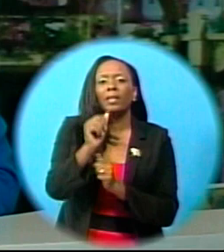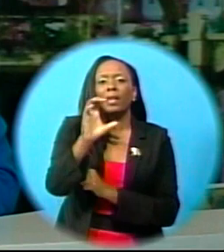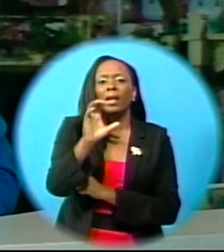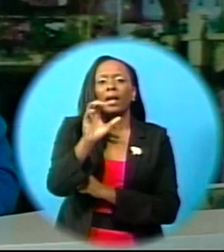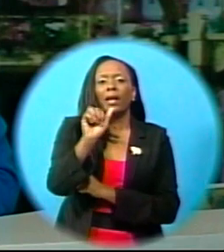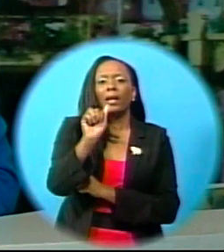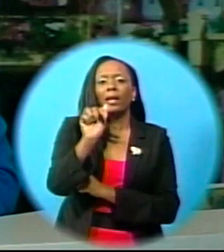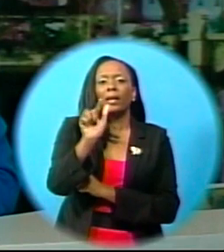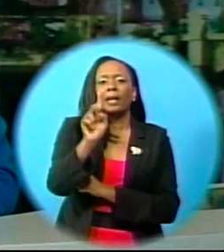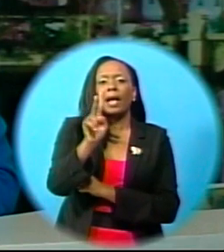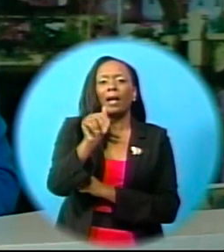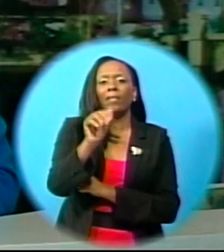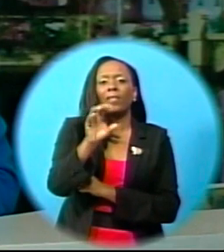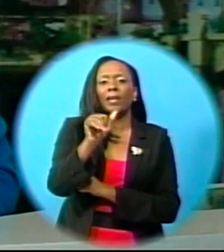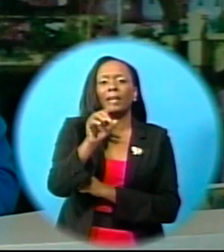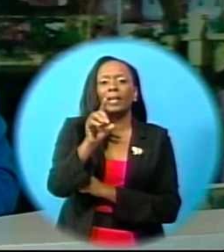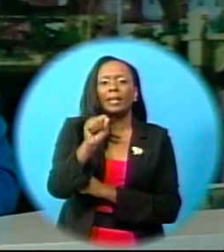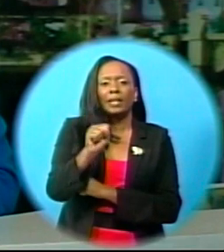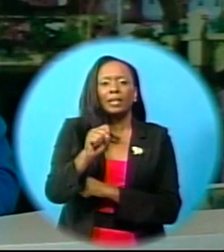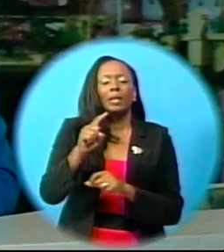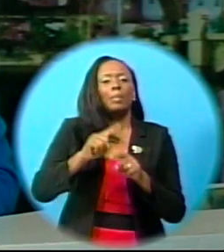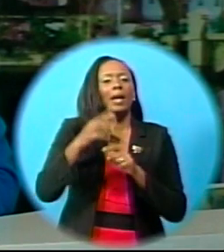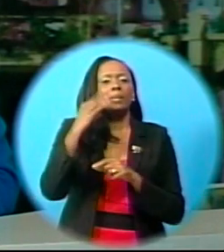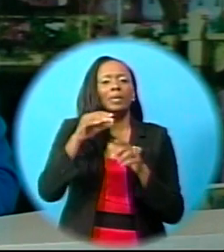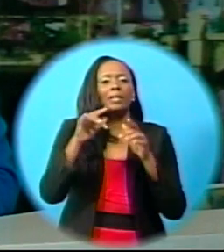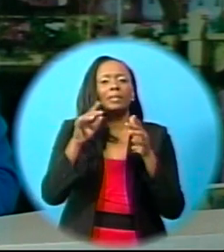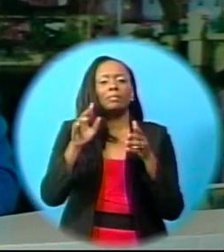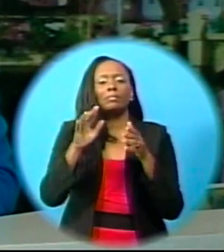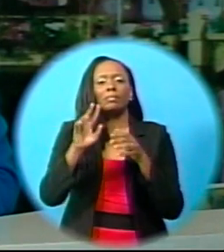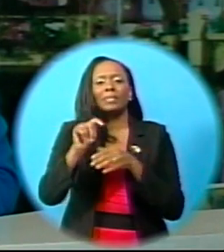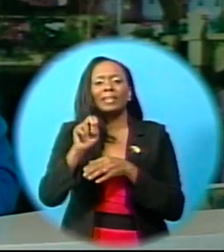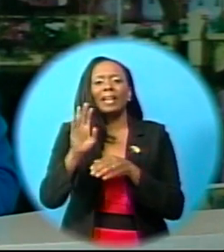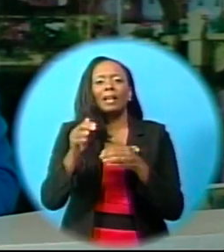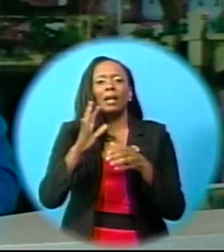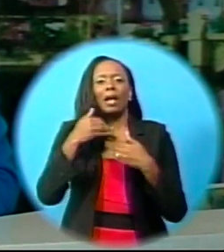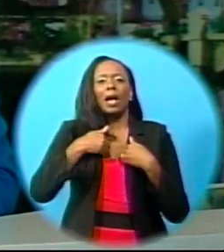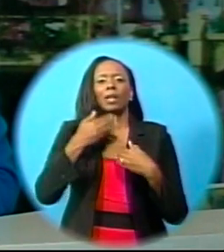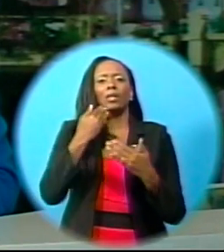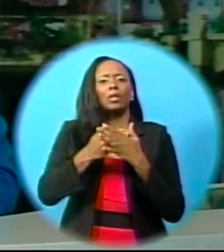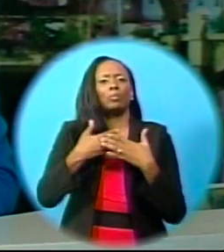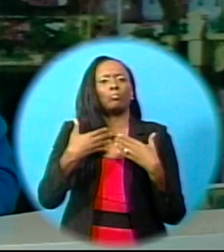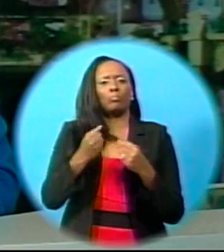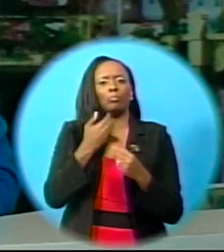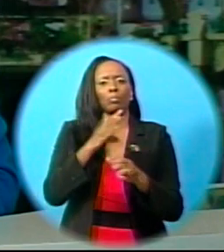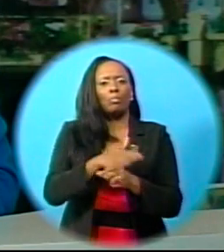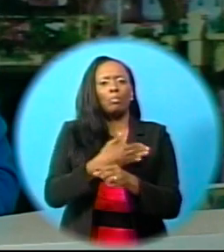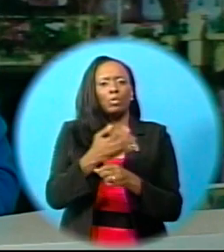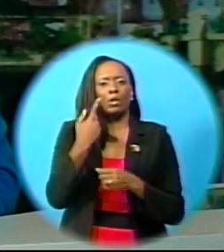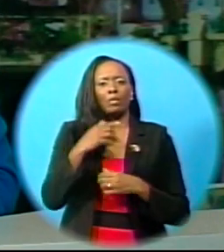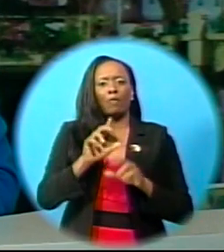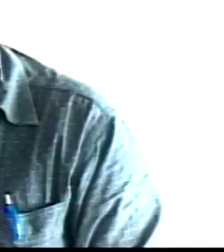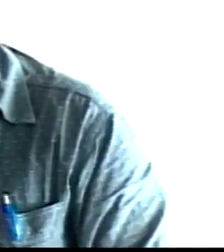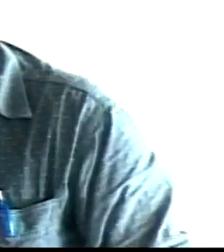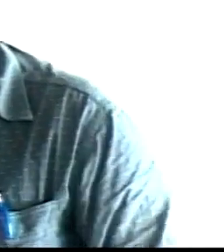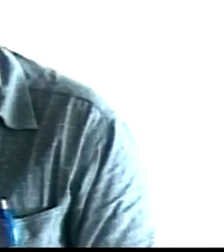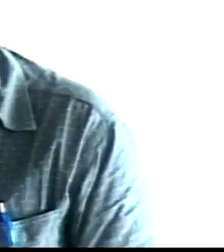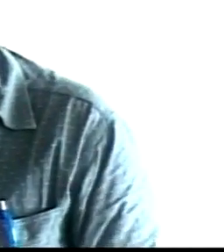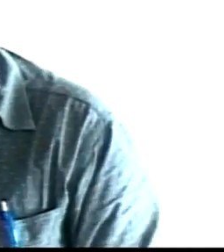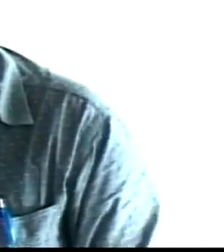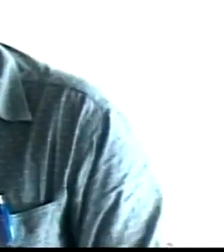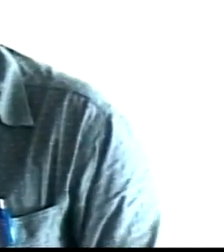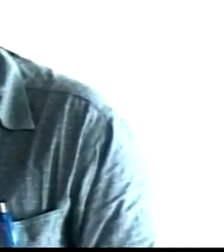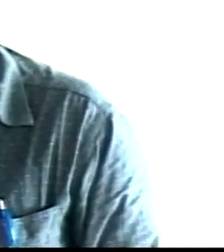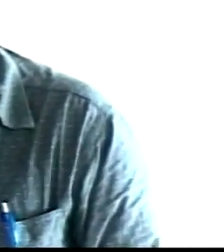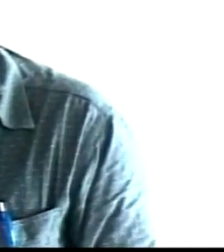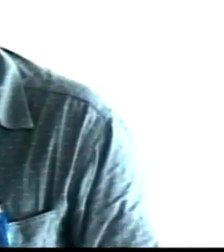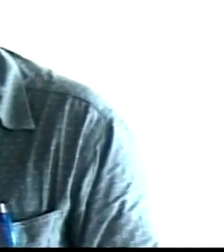12th year of existence, places a heavy emphasis on producing wholesome music. You get good calypso, good party